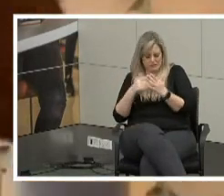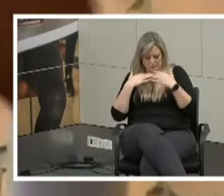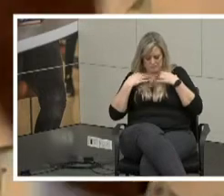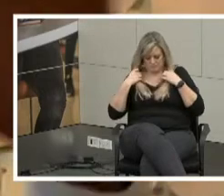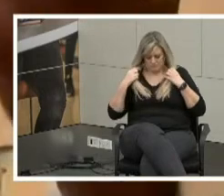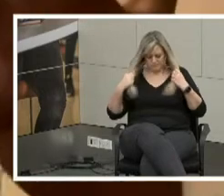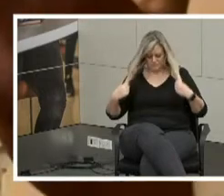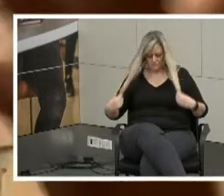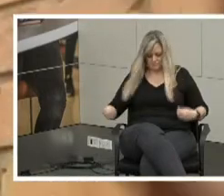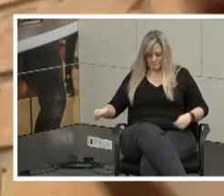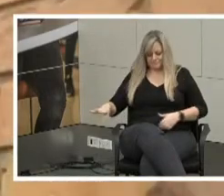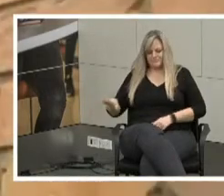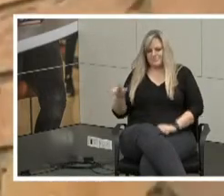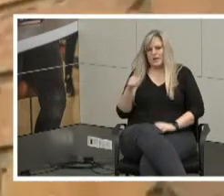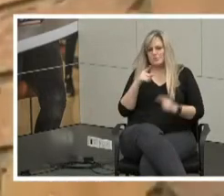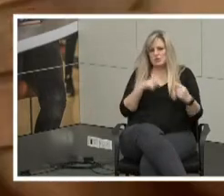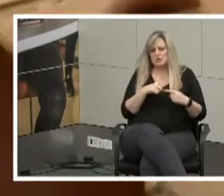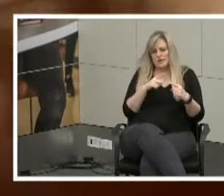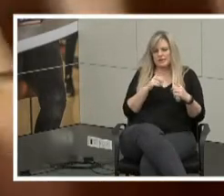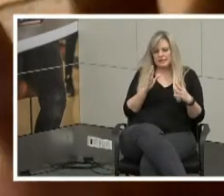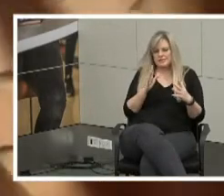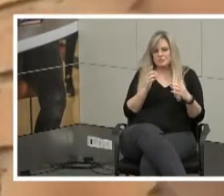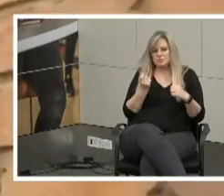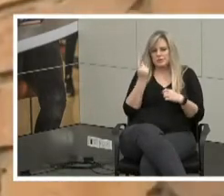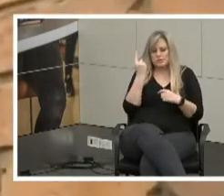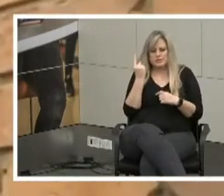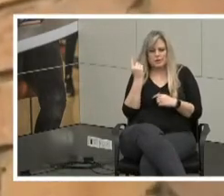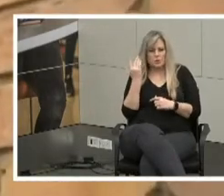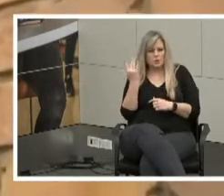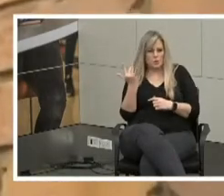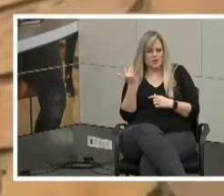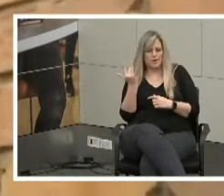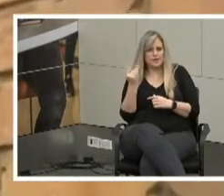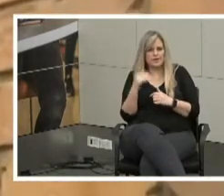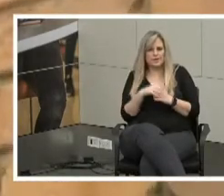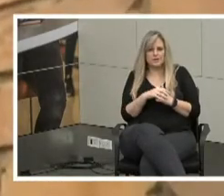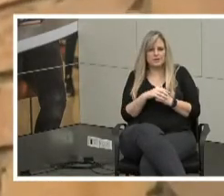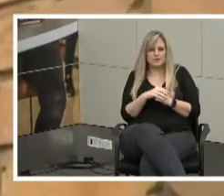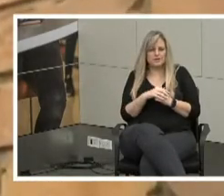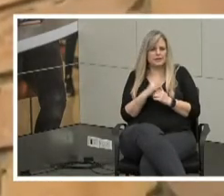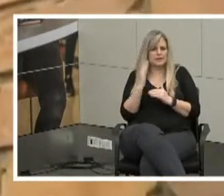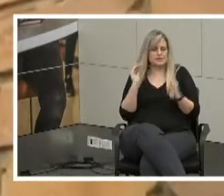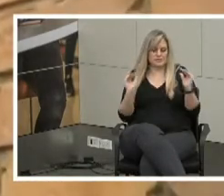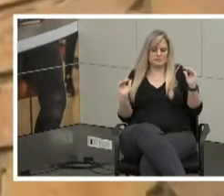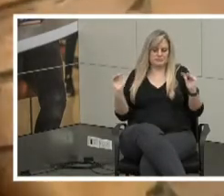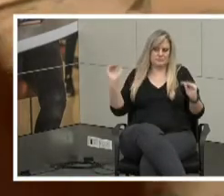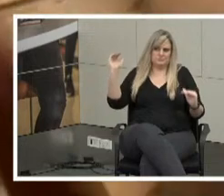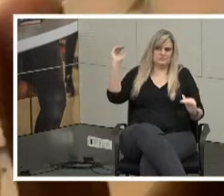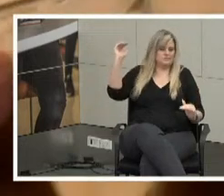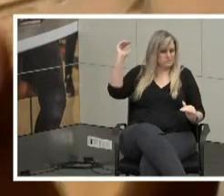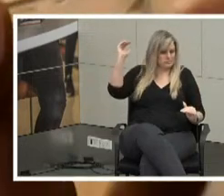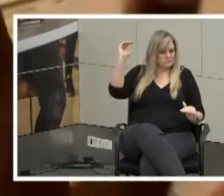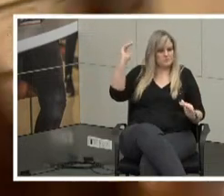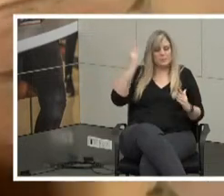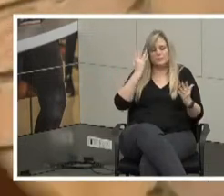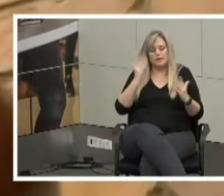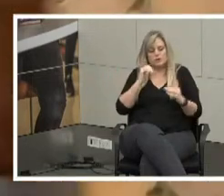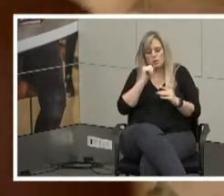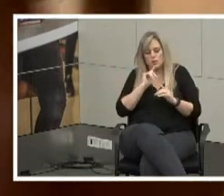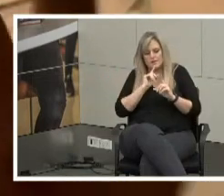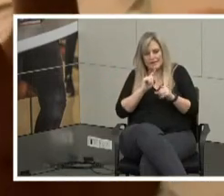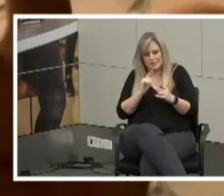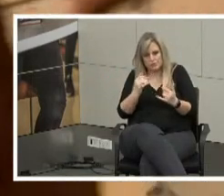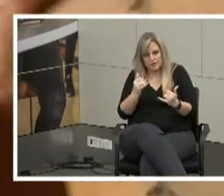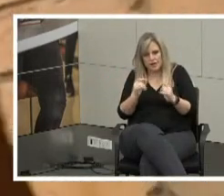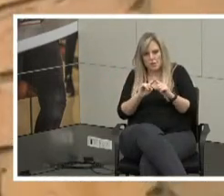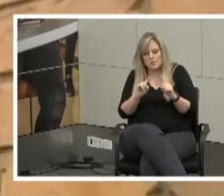I I'm having a hard time connecting with such a great disparity and and I you may not have an answer for this now but